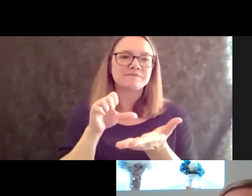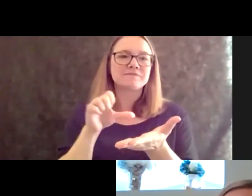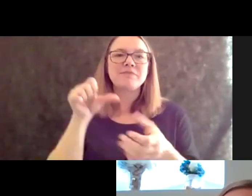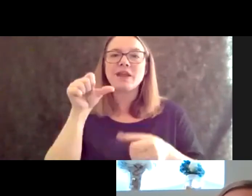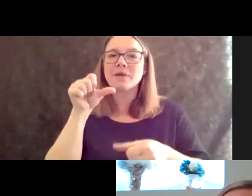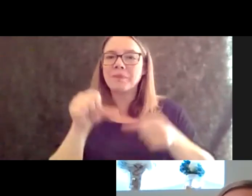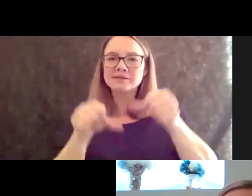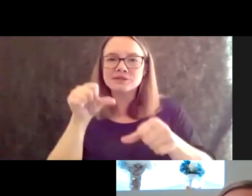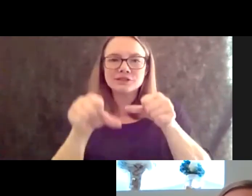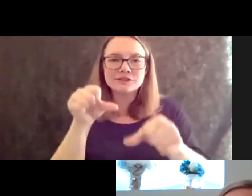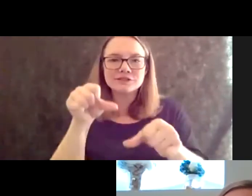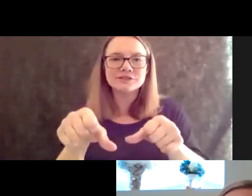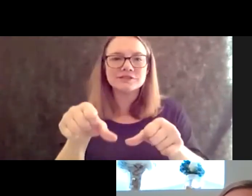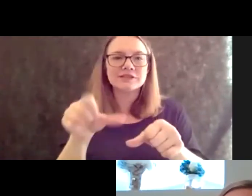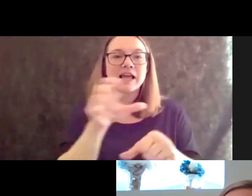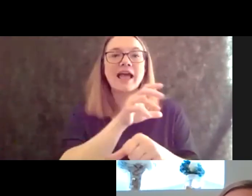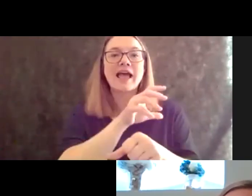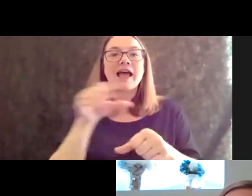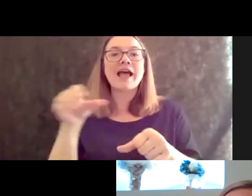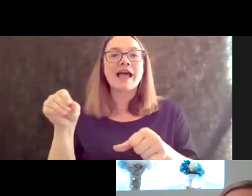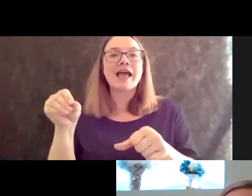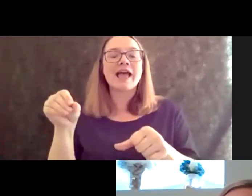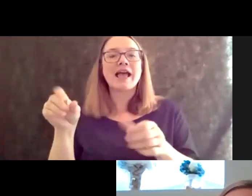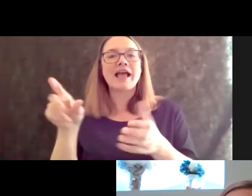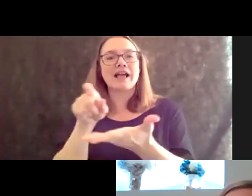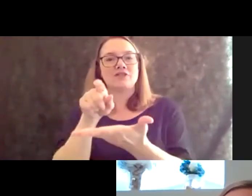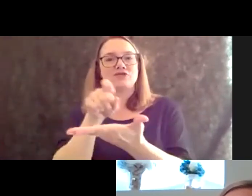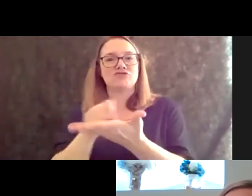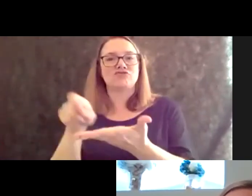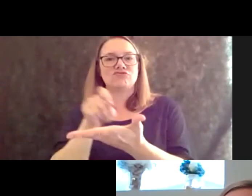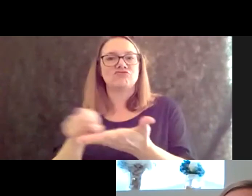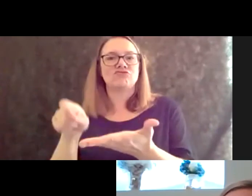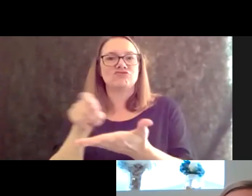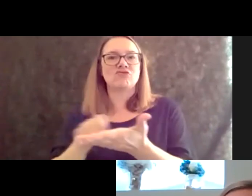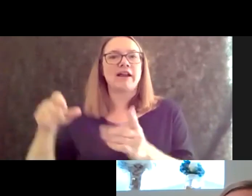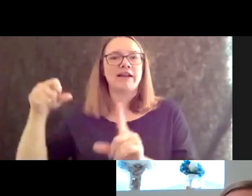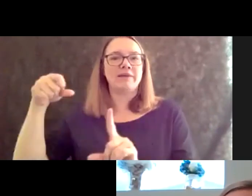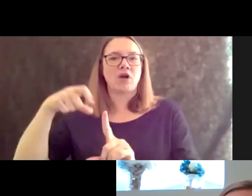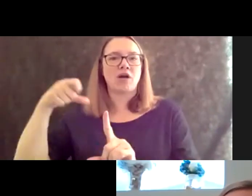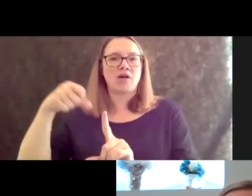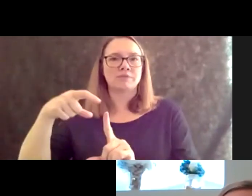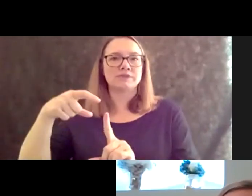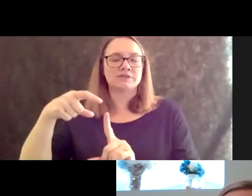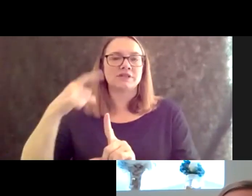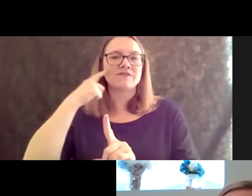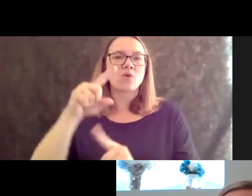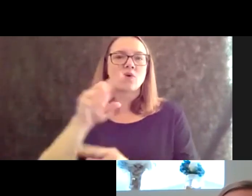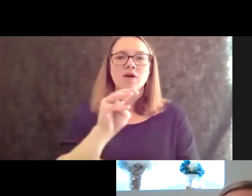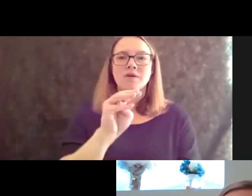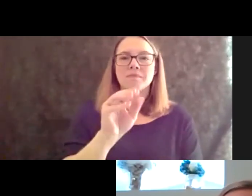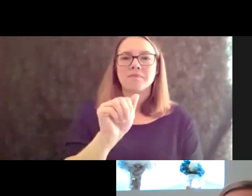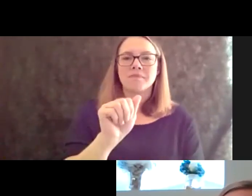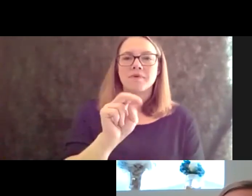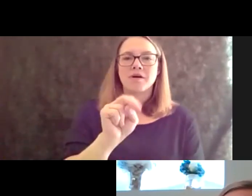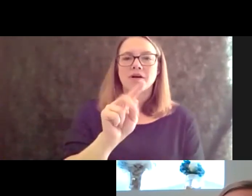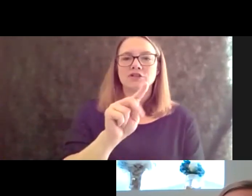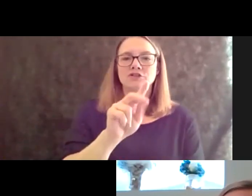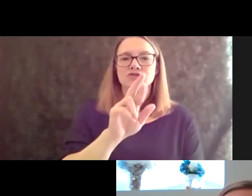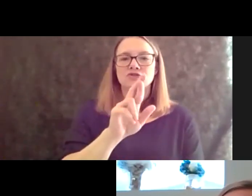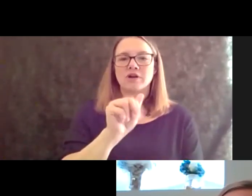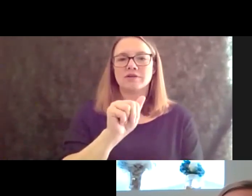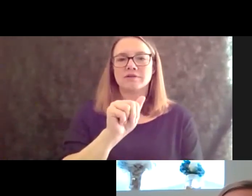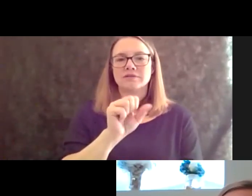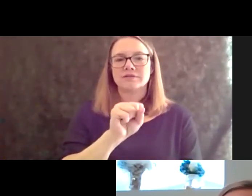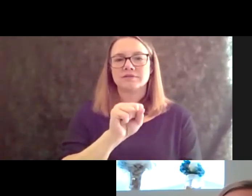puzzles, and prompts to write your mantras and affirmations, as well as little prompts of